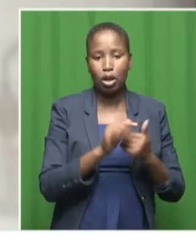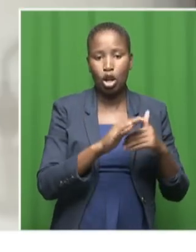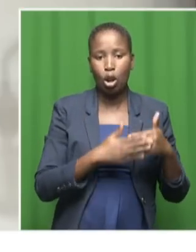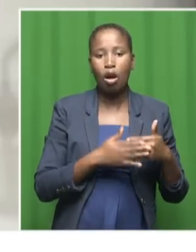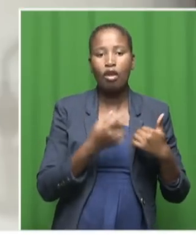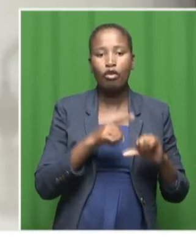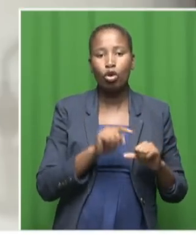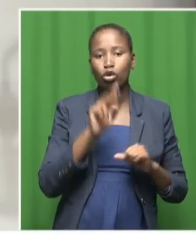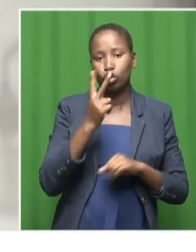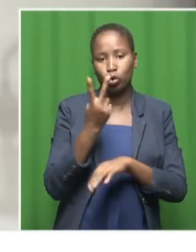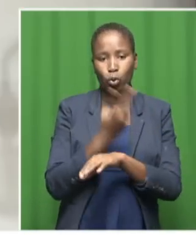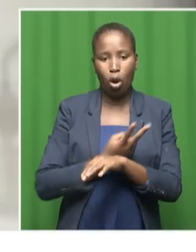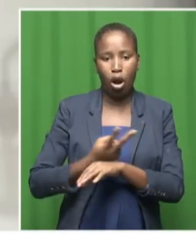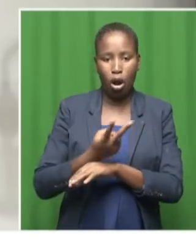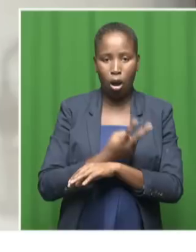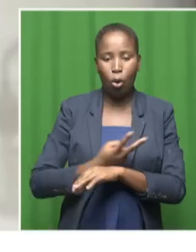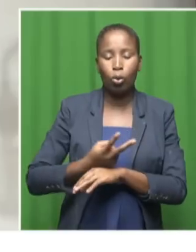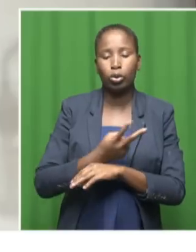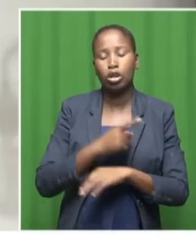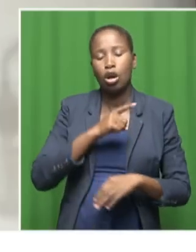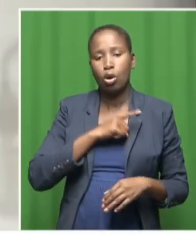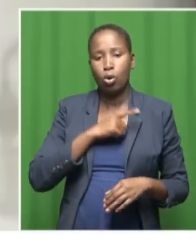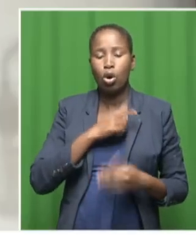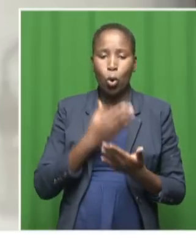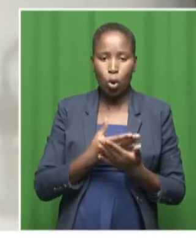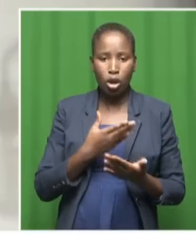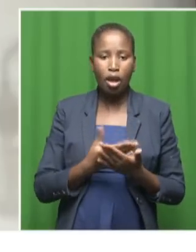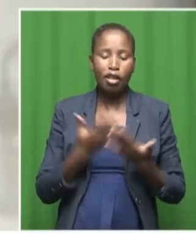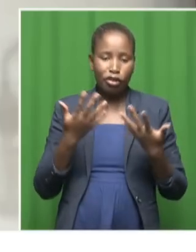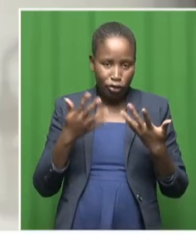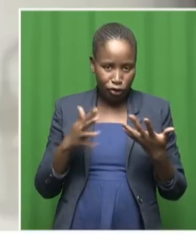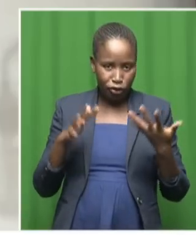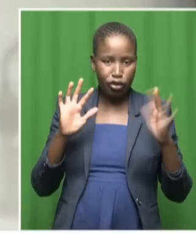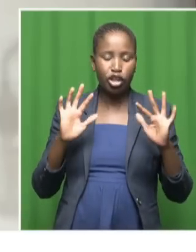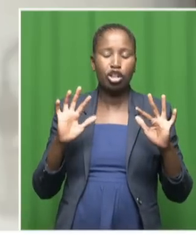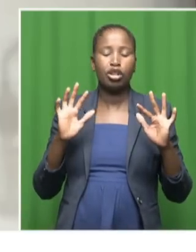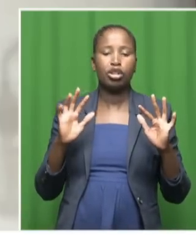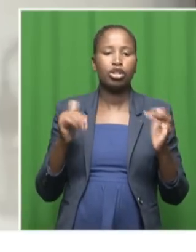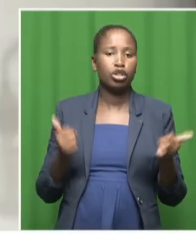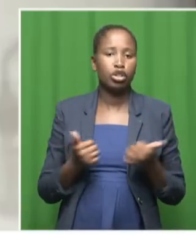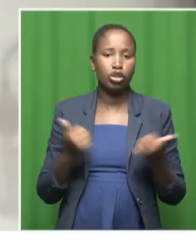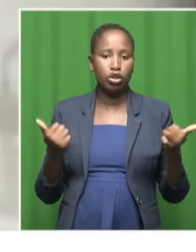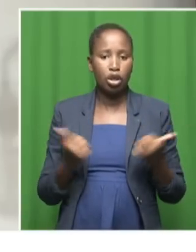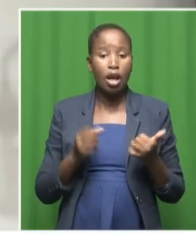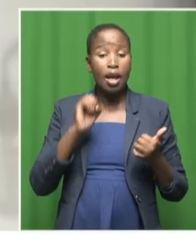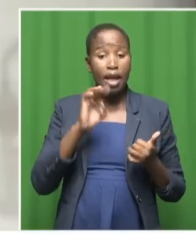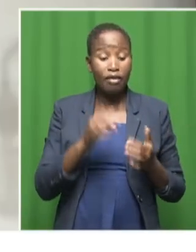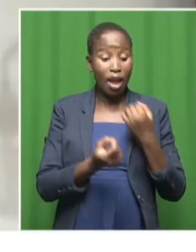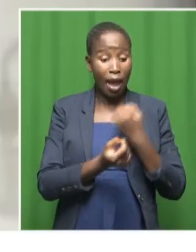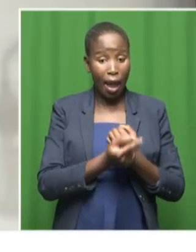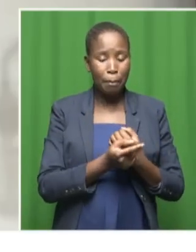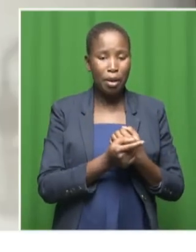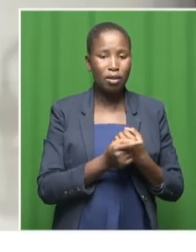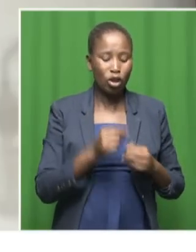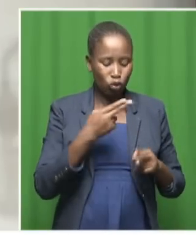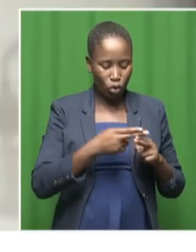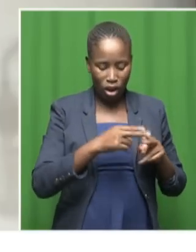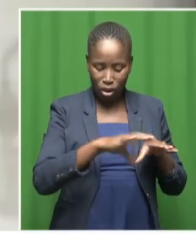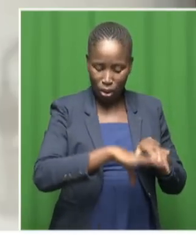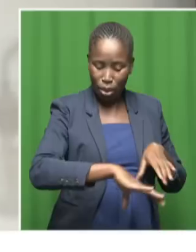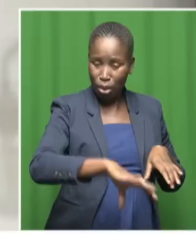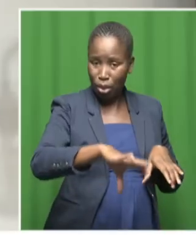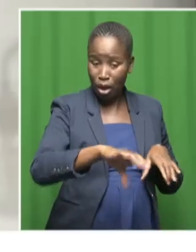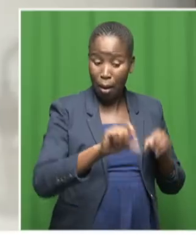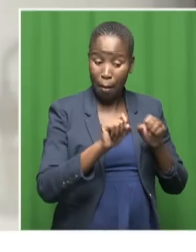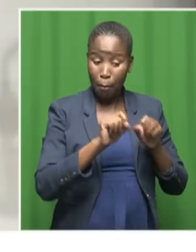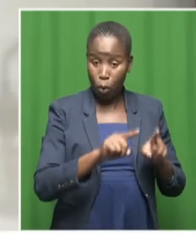we are able to actively find where there is a sewage pollution incident. We're able to get to site quickly.